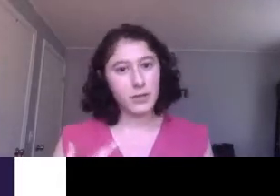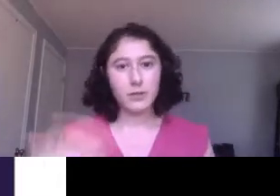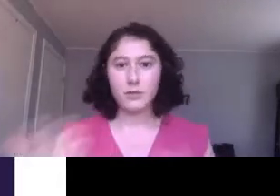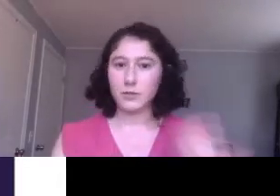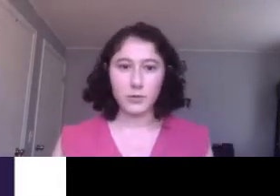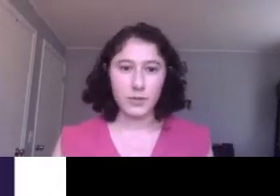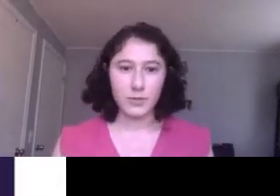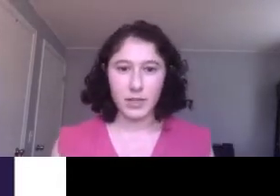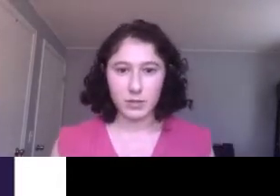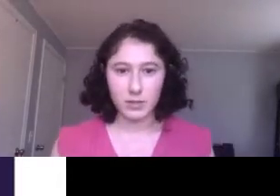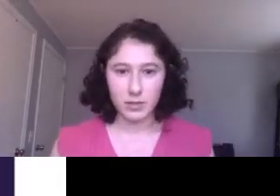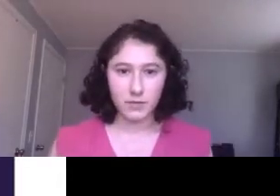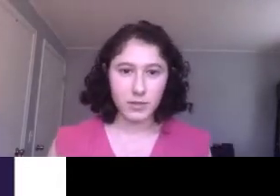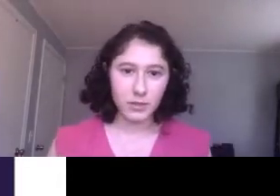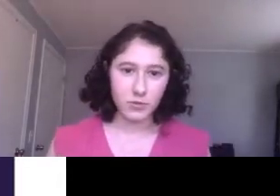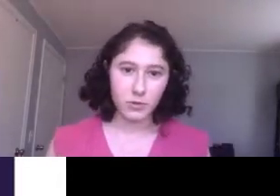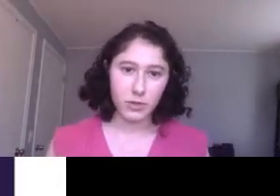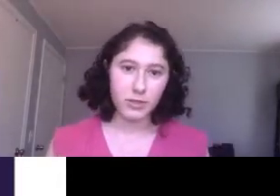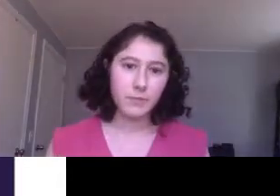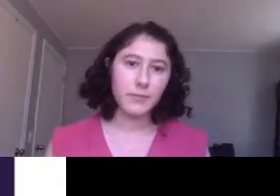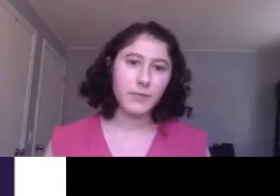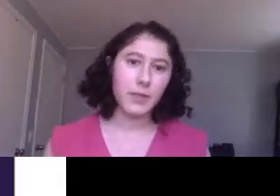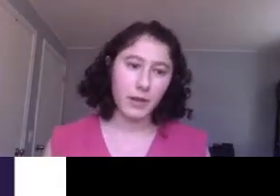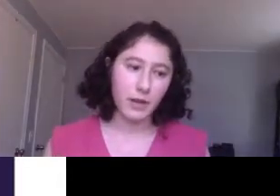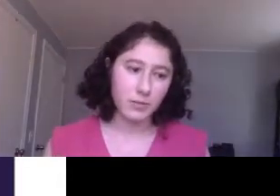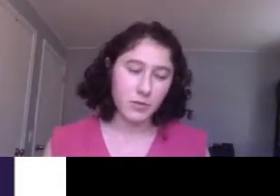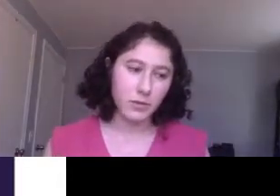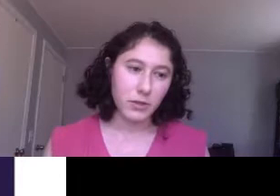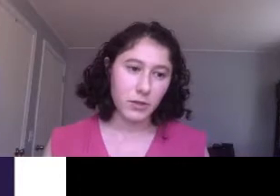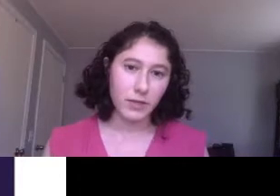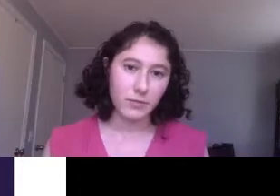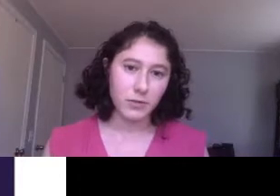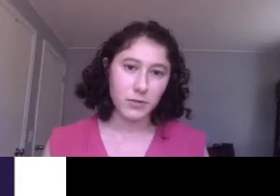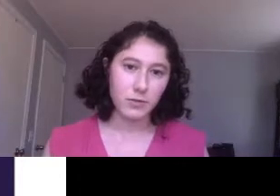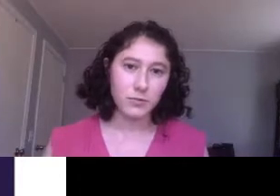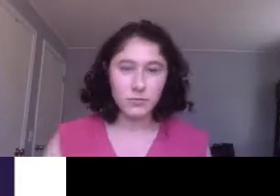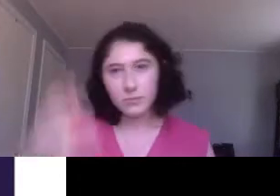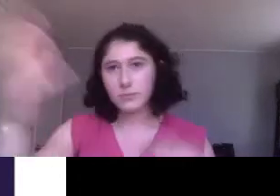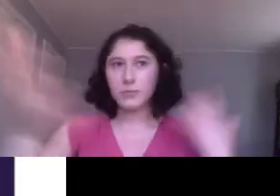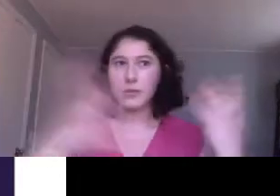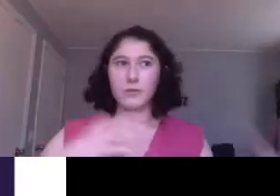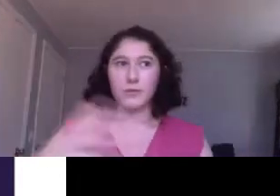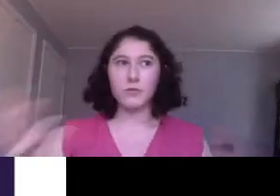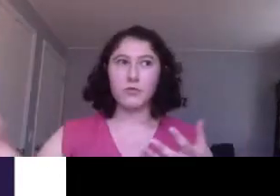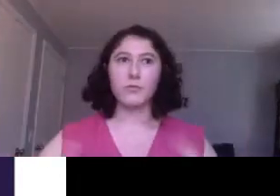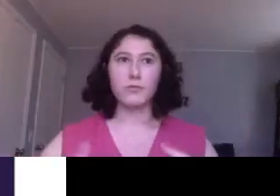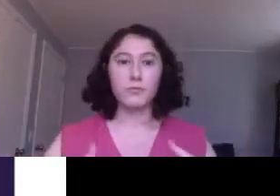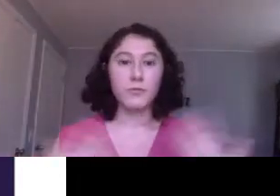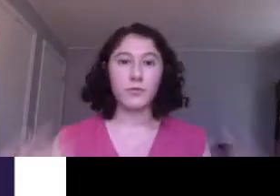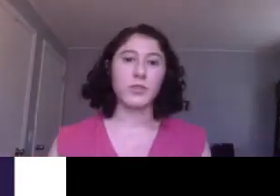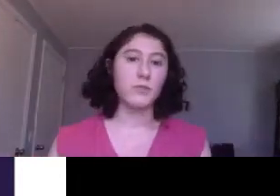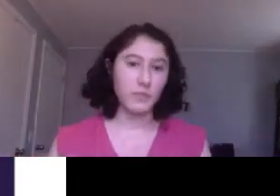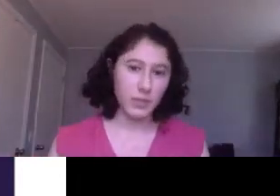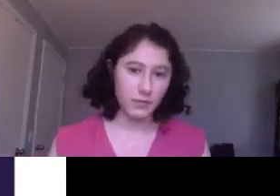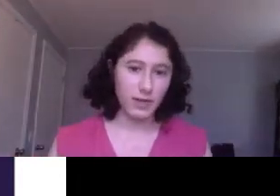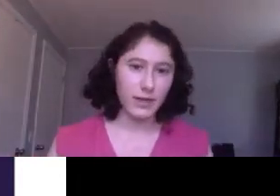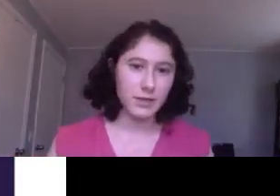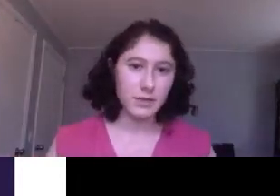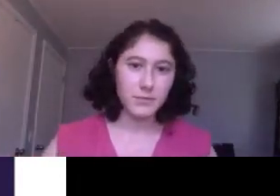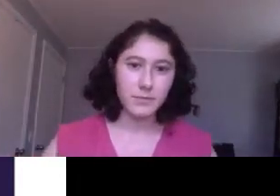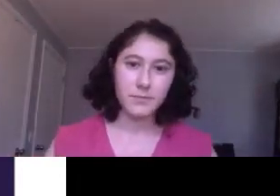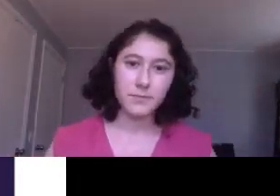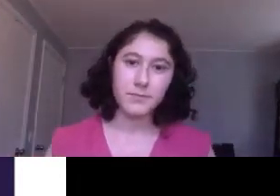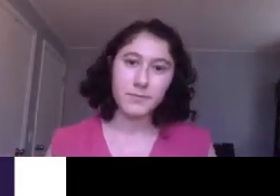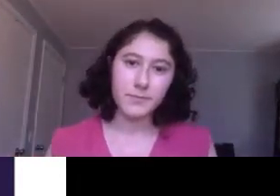where there's no limitations of the controller. So we are able to have true free movement of the